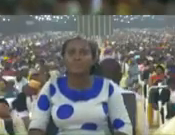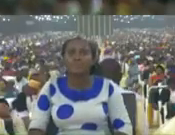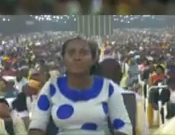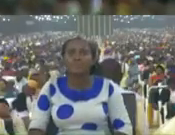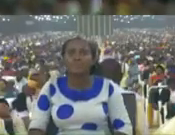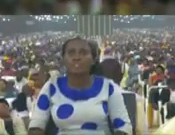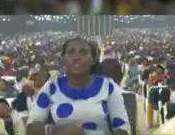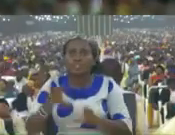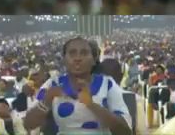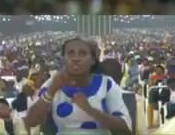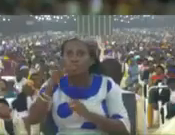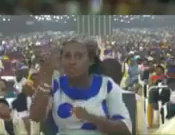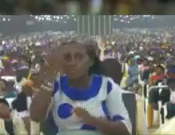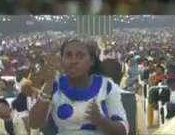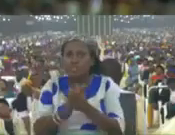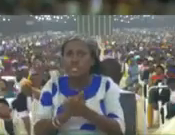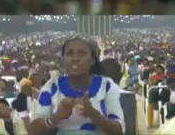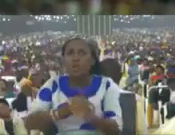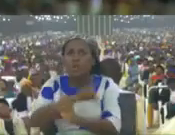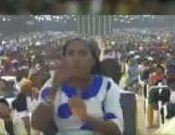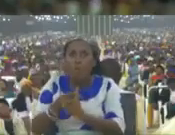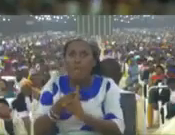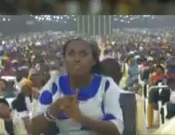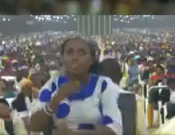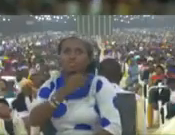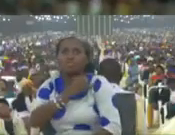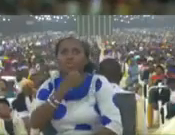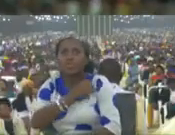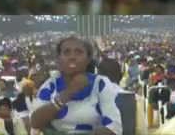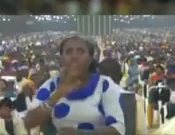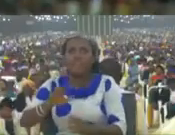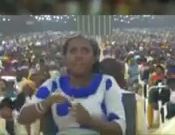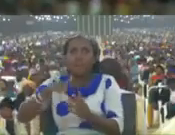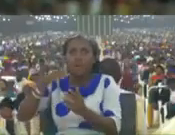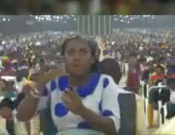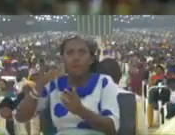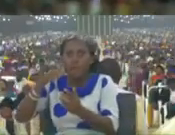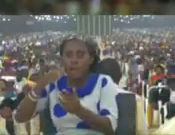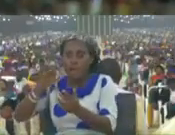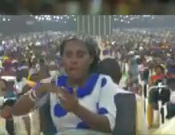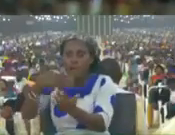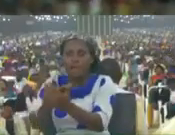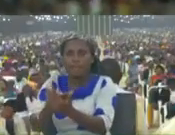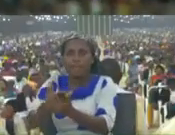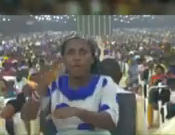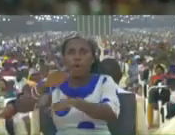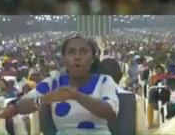Do you know that when Joseph got on the throne,